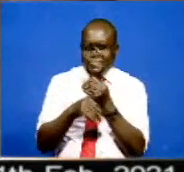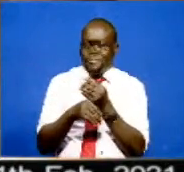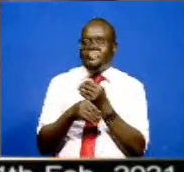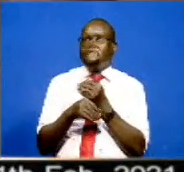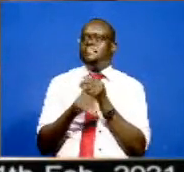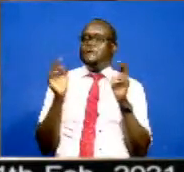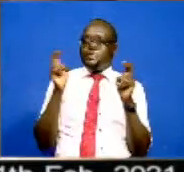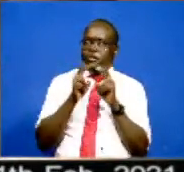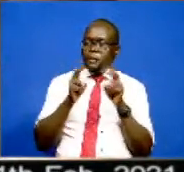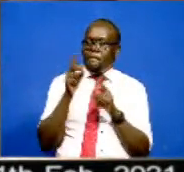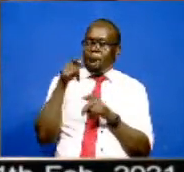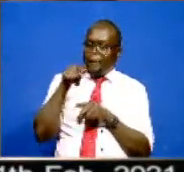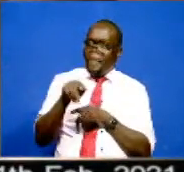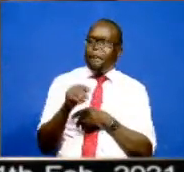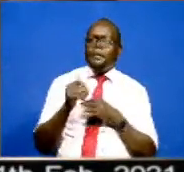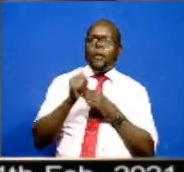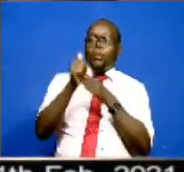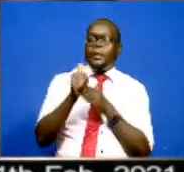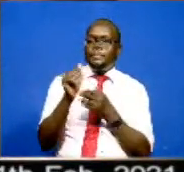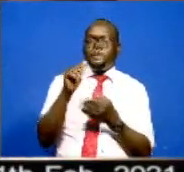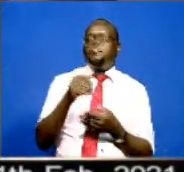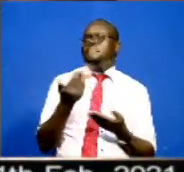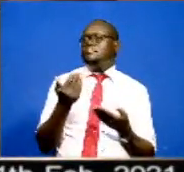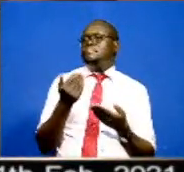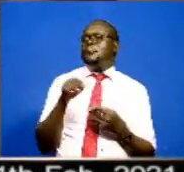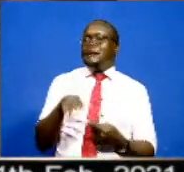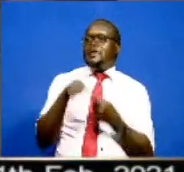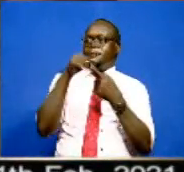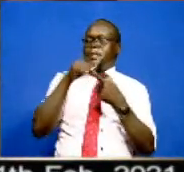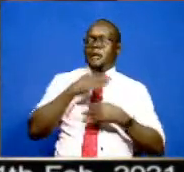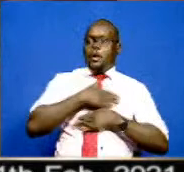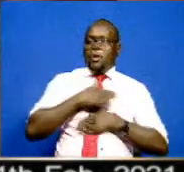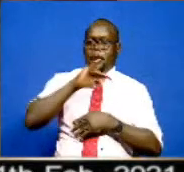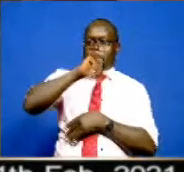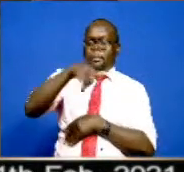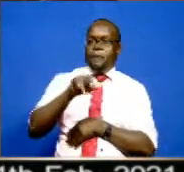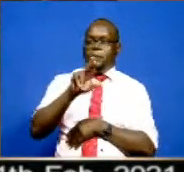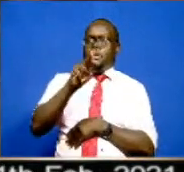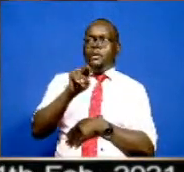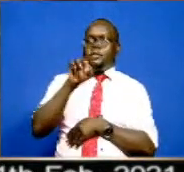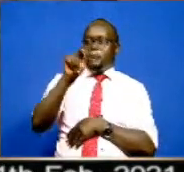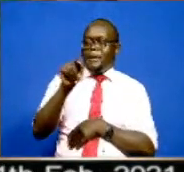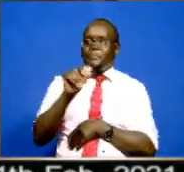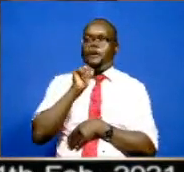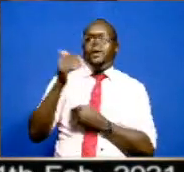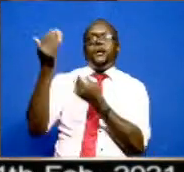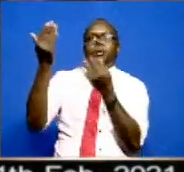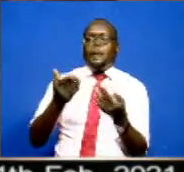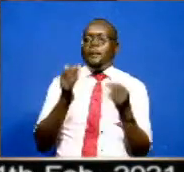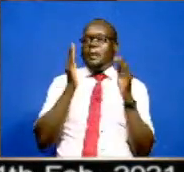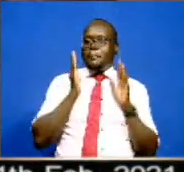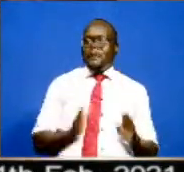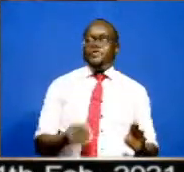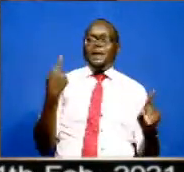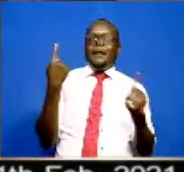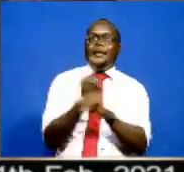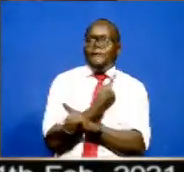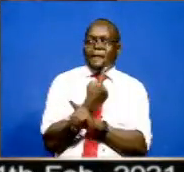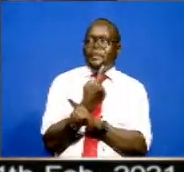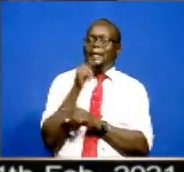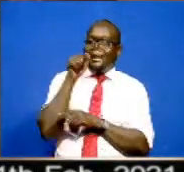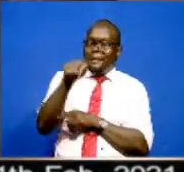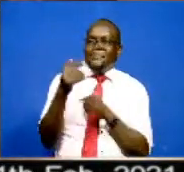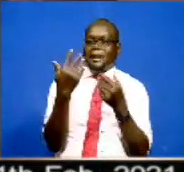consulted from the whips, especially Honourable Junior, Honourable Speaker. Honourable Speaker, let us not bring personal differences into such